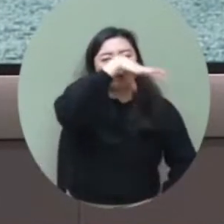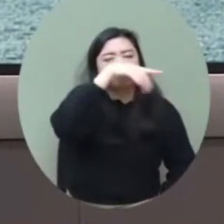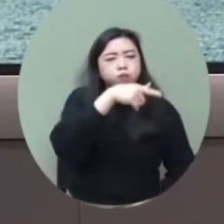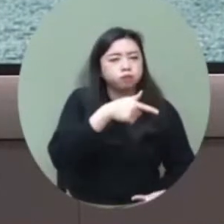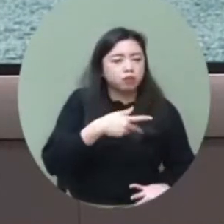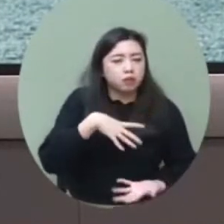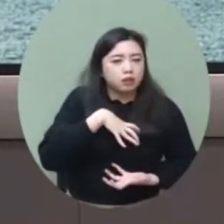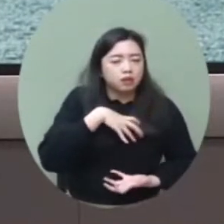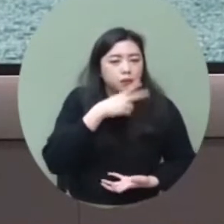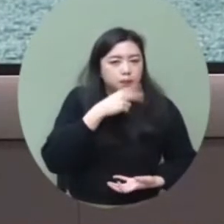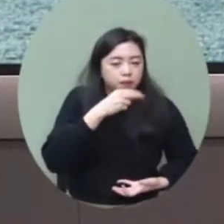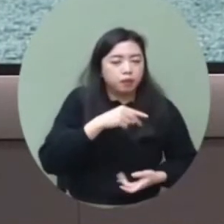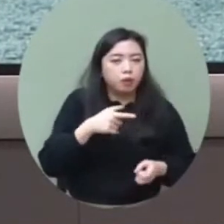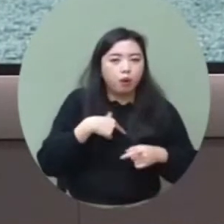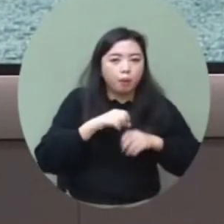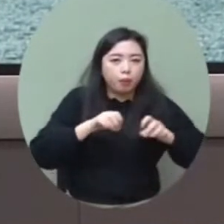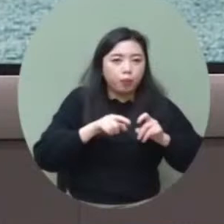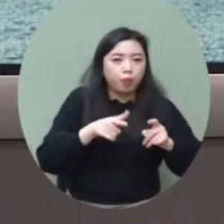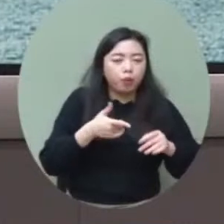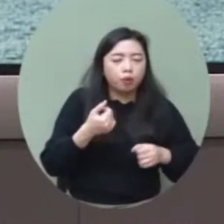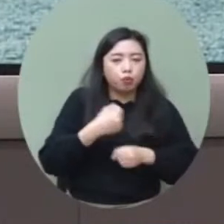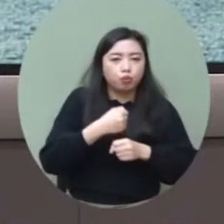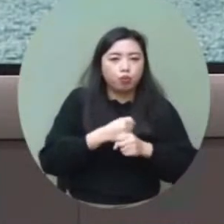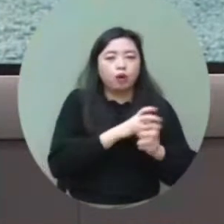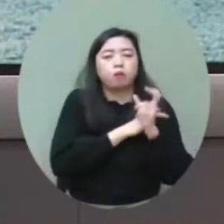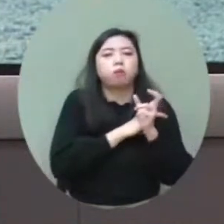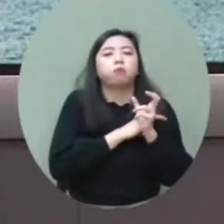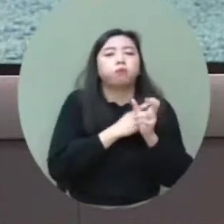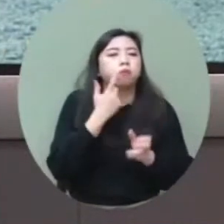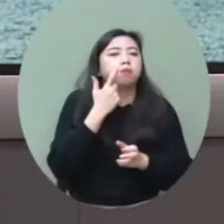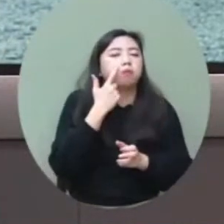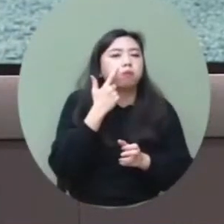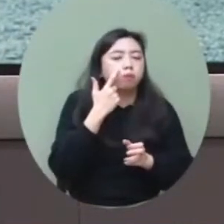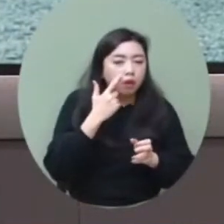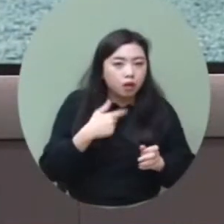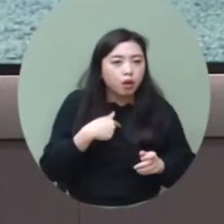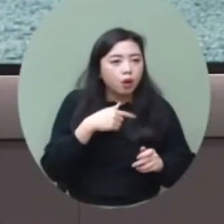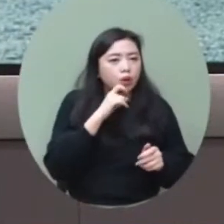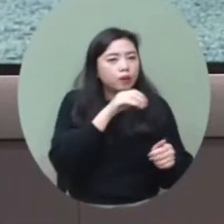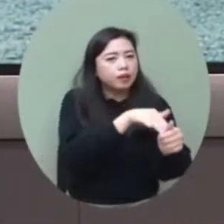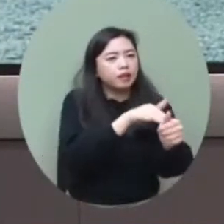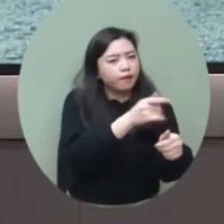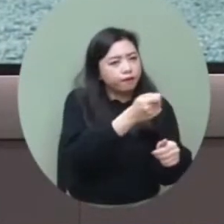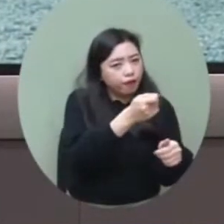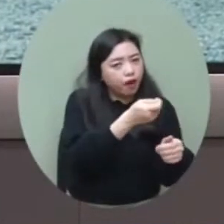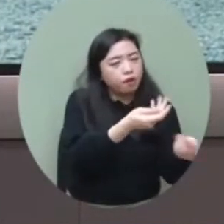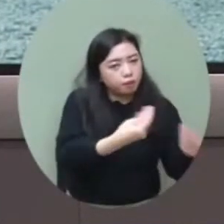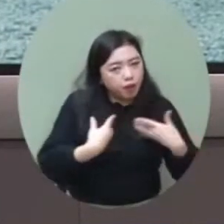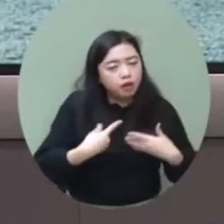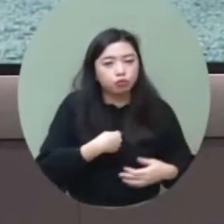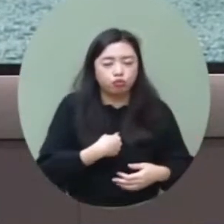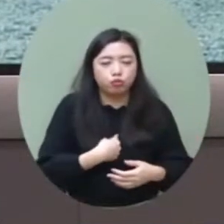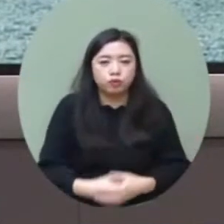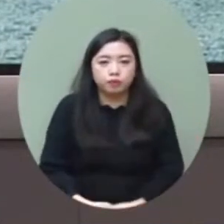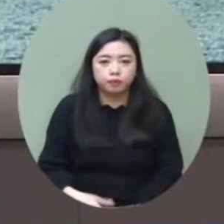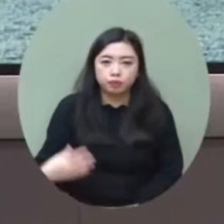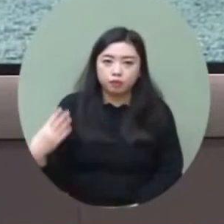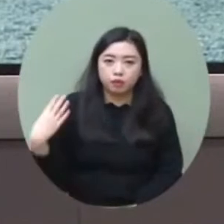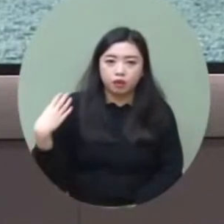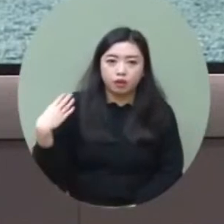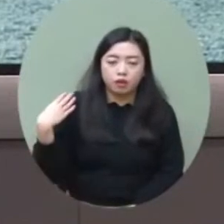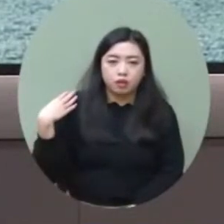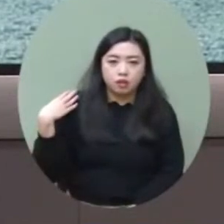private laboratories. We understand that there is a huge pressure on them, and it has already exceeded their